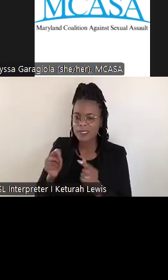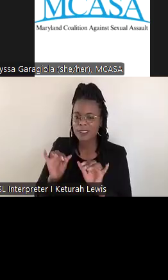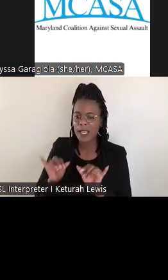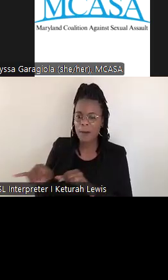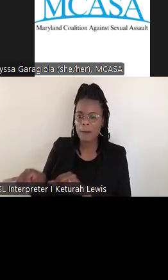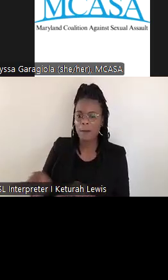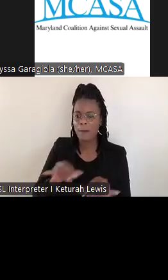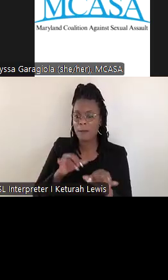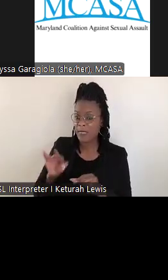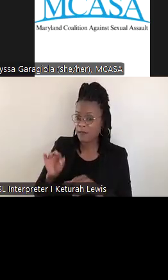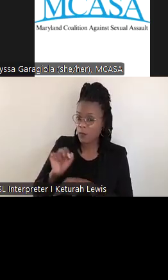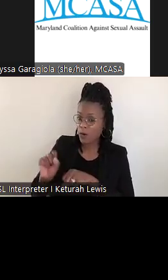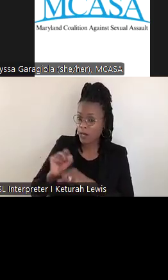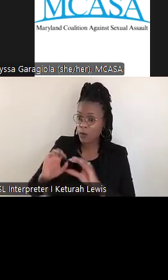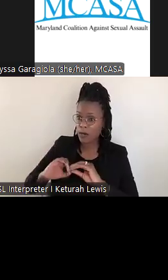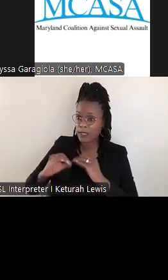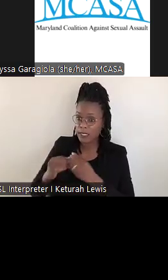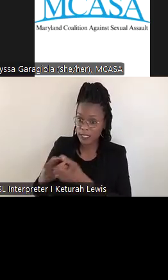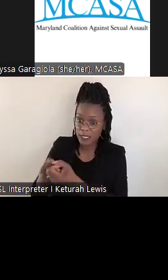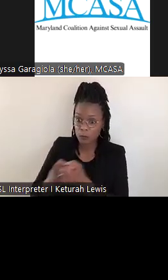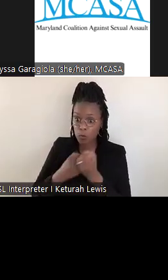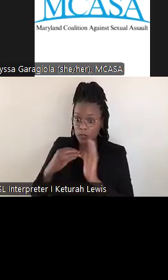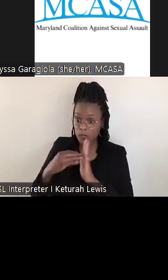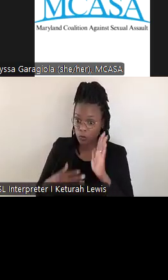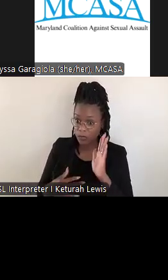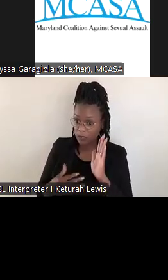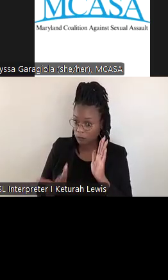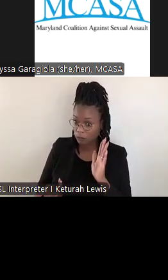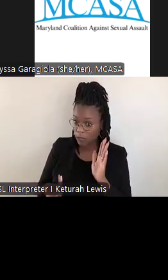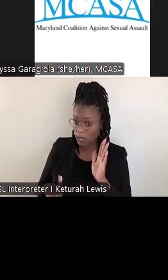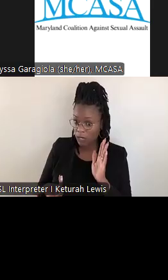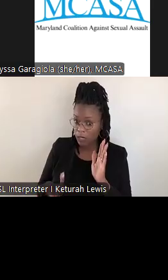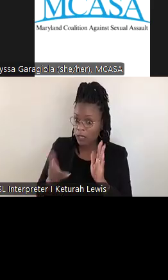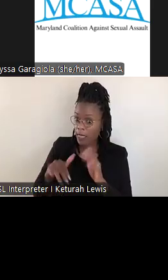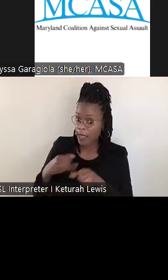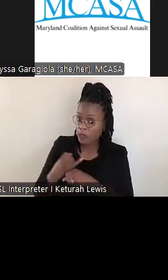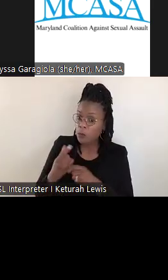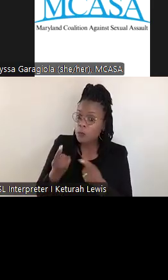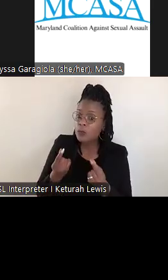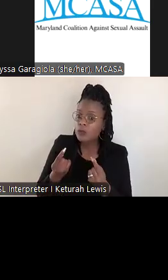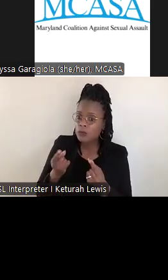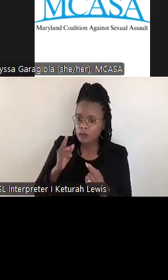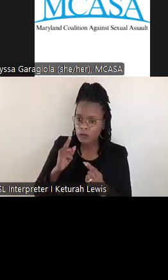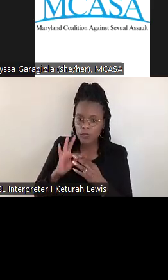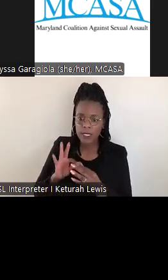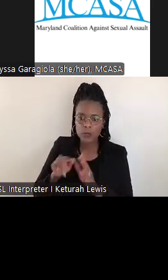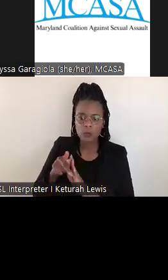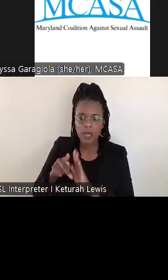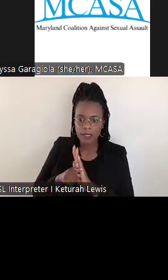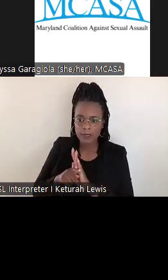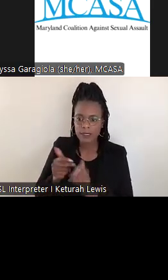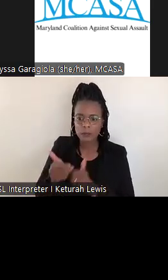in an organization that supports students, what does that institution do as far as their policies and procedures